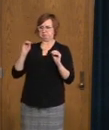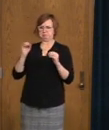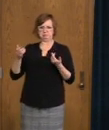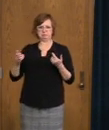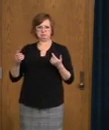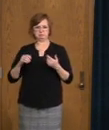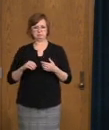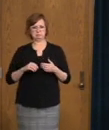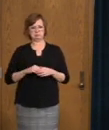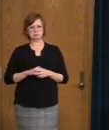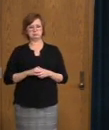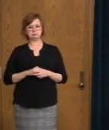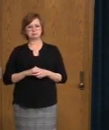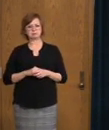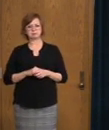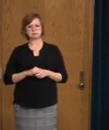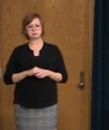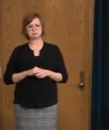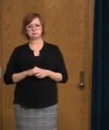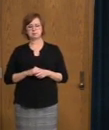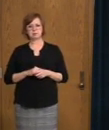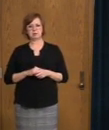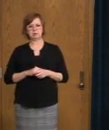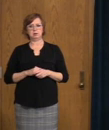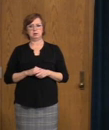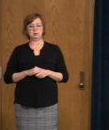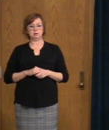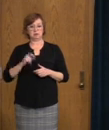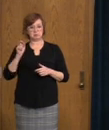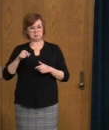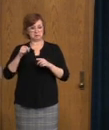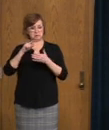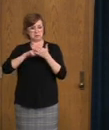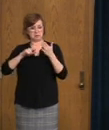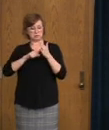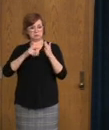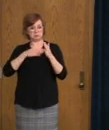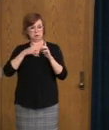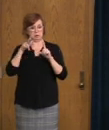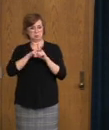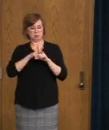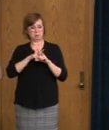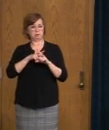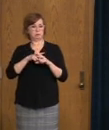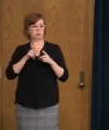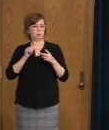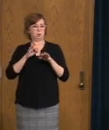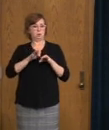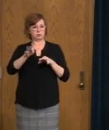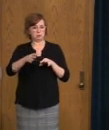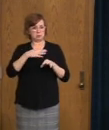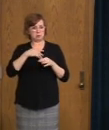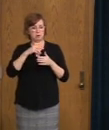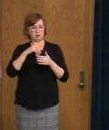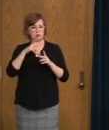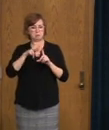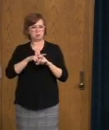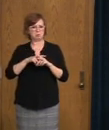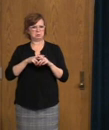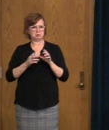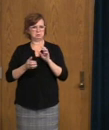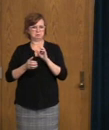not necessarily aware unless they had a canceled appointment or delayed appointment or something like that. However, other service